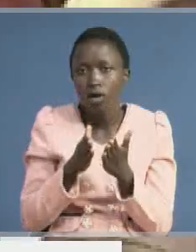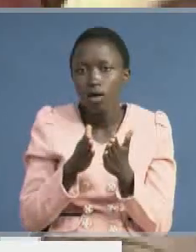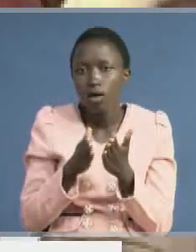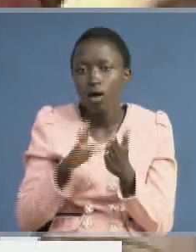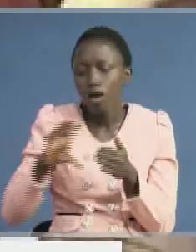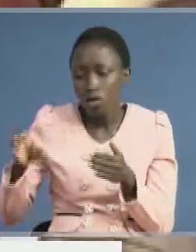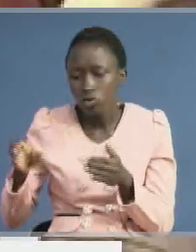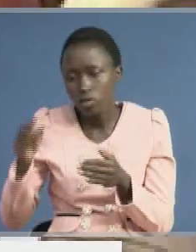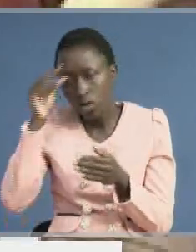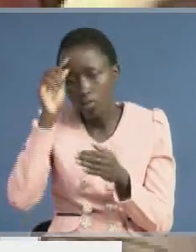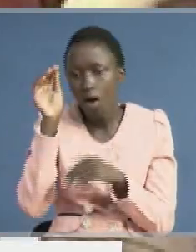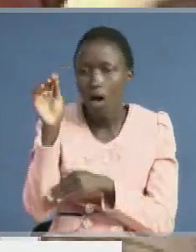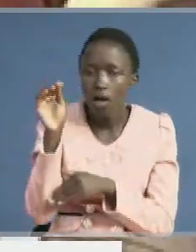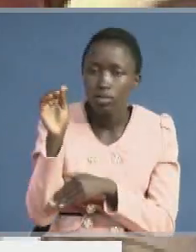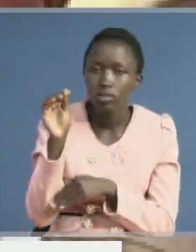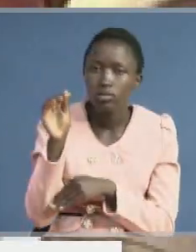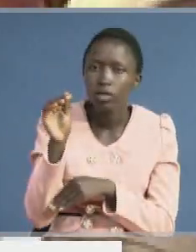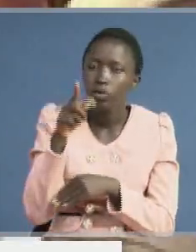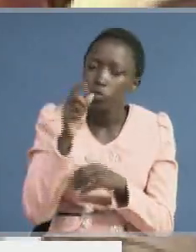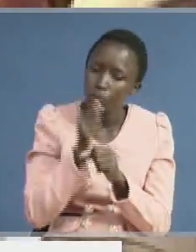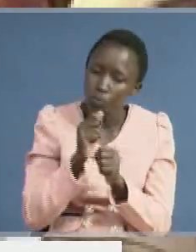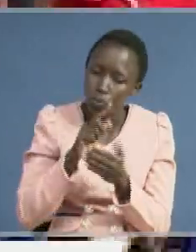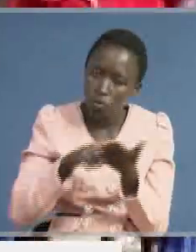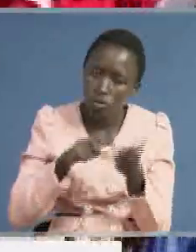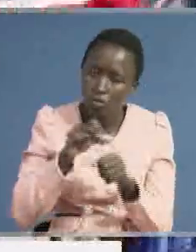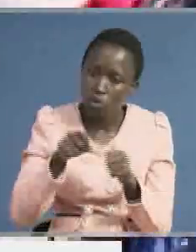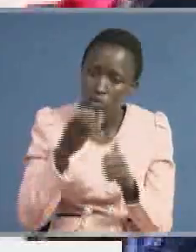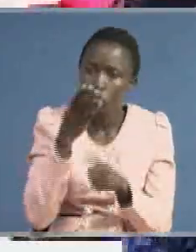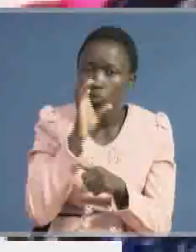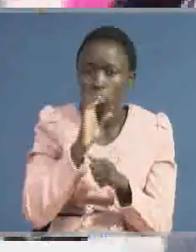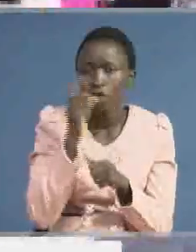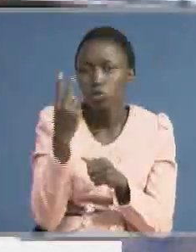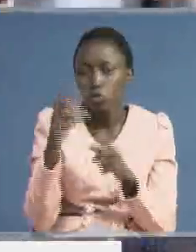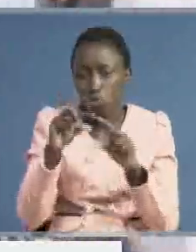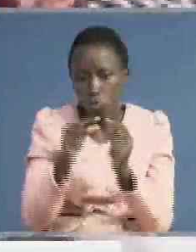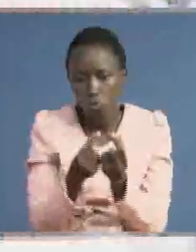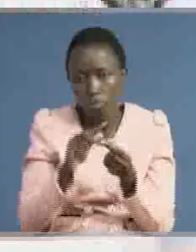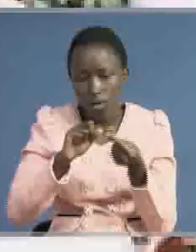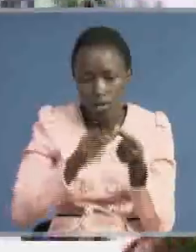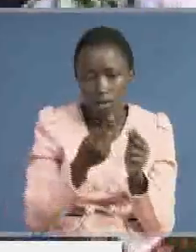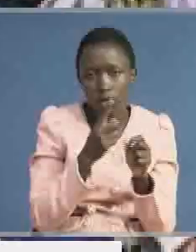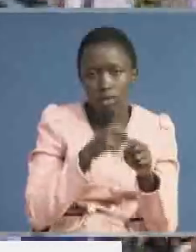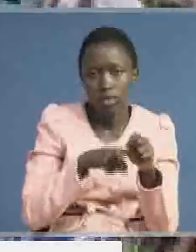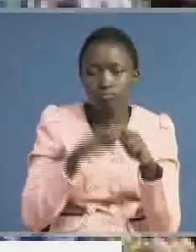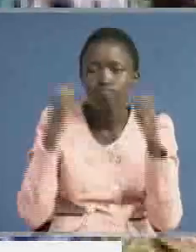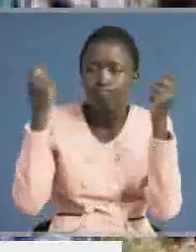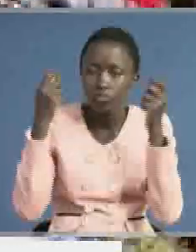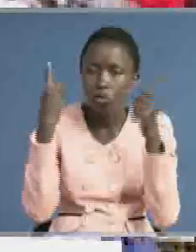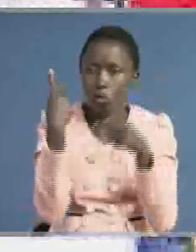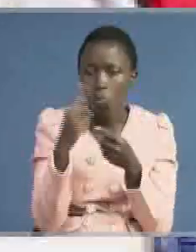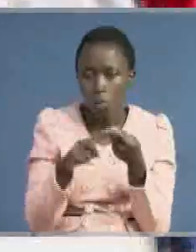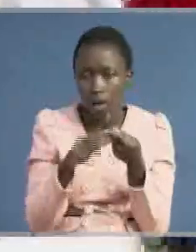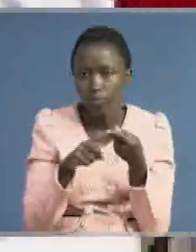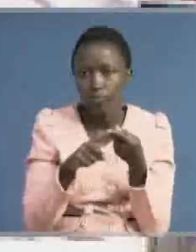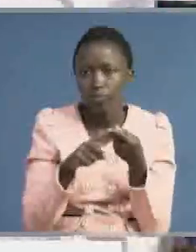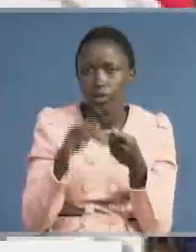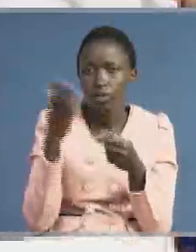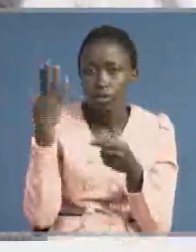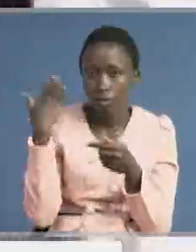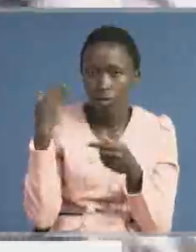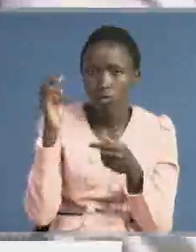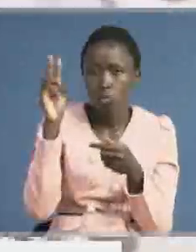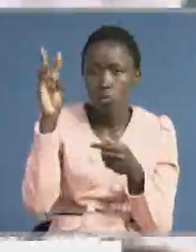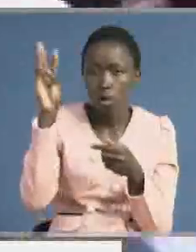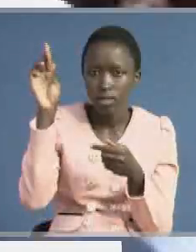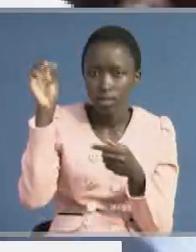government we ought to come out Lisa Nene one of an homage to groups clash last week during protests one group allied to form a moose